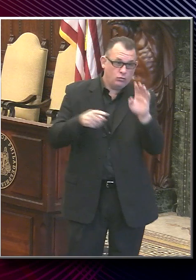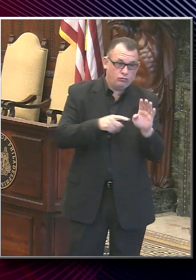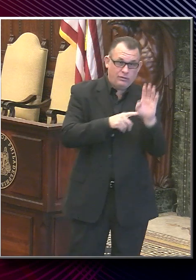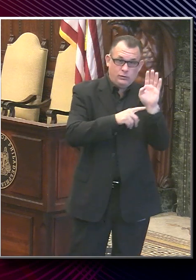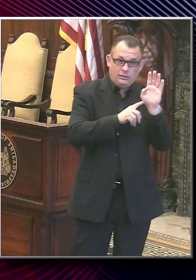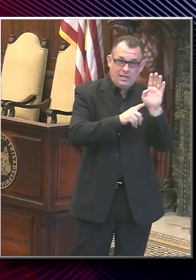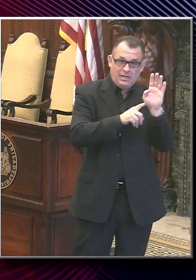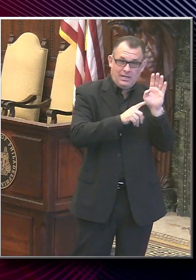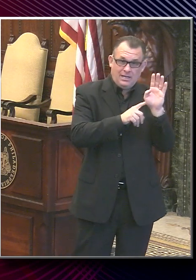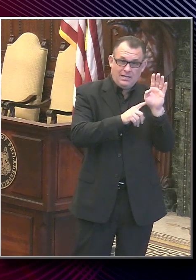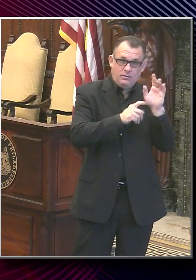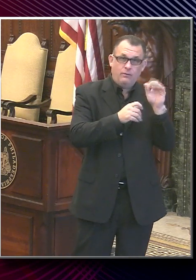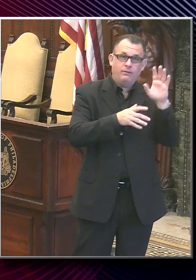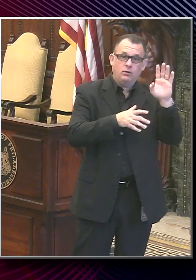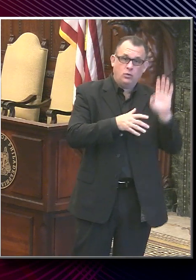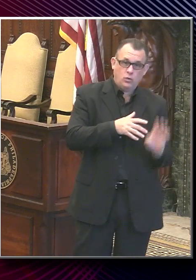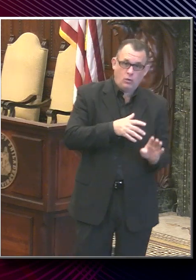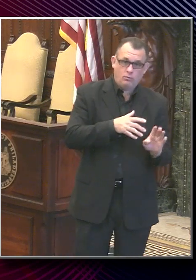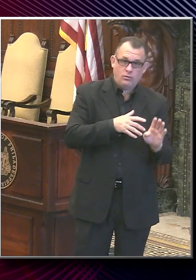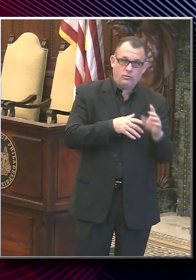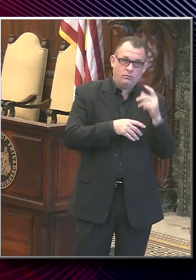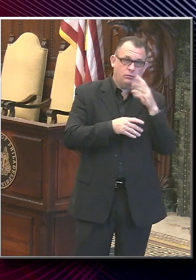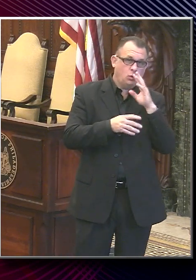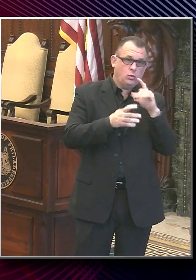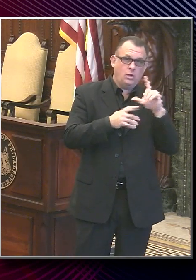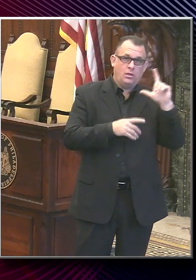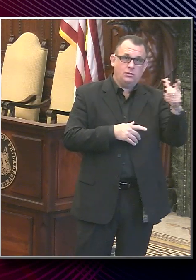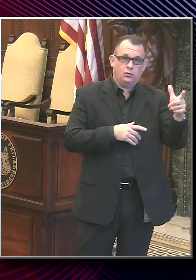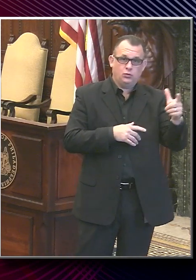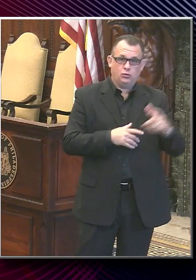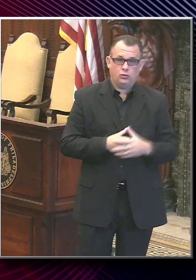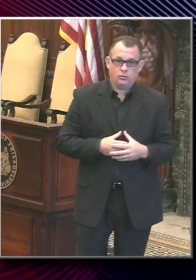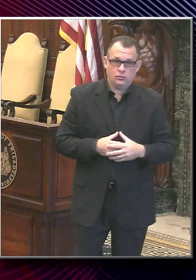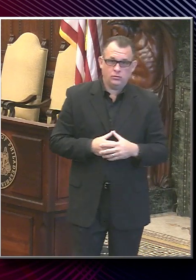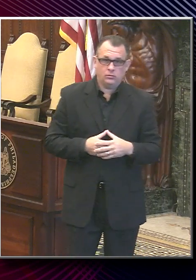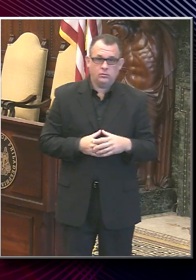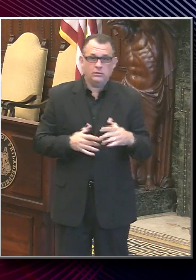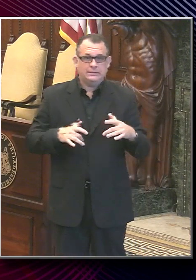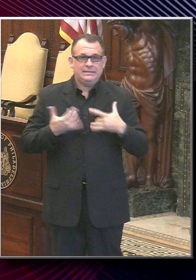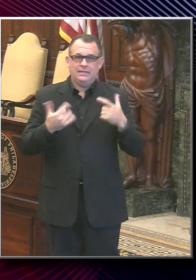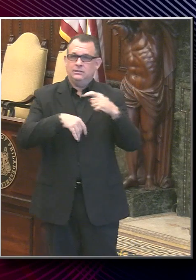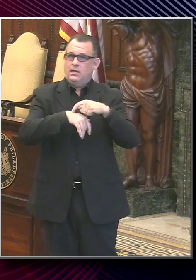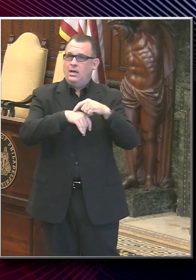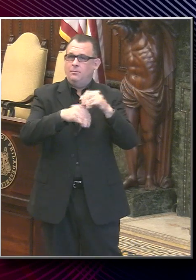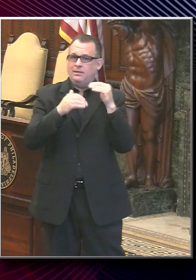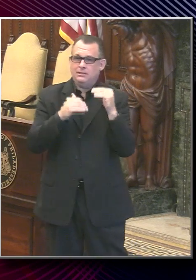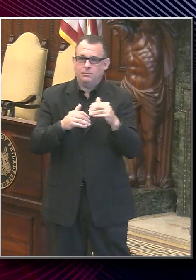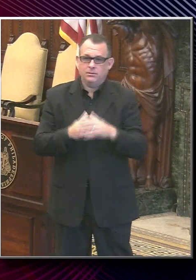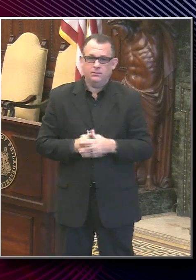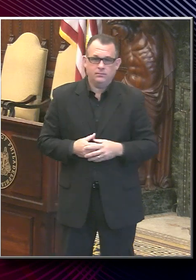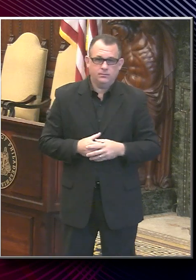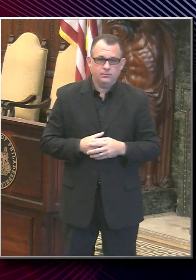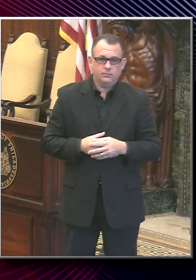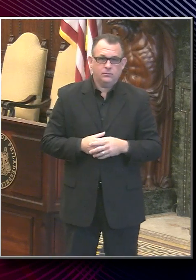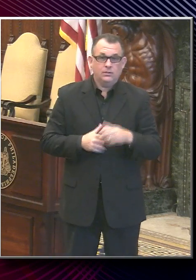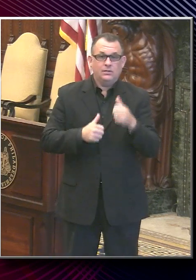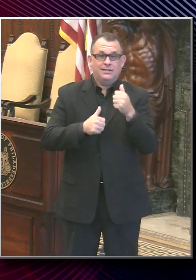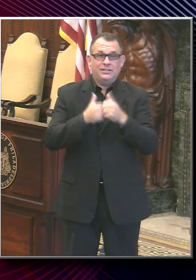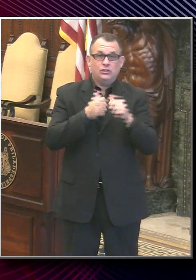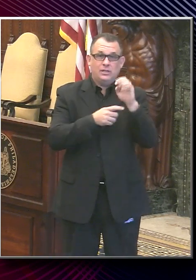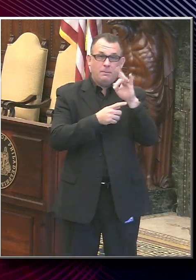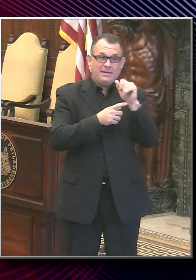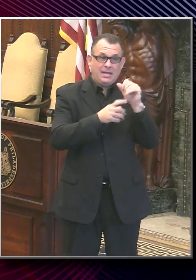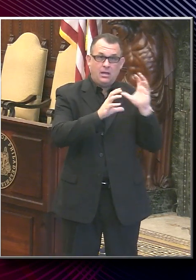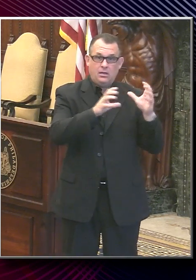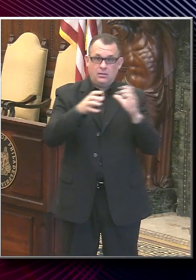please lower it and we'll try to get to it later. As usual, we have limited time, so one representative per media outlet is permitted